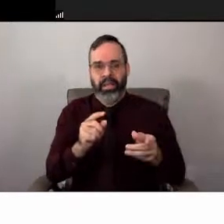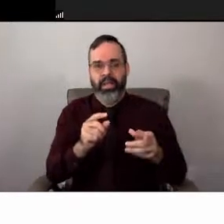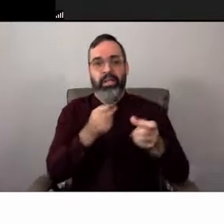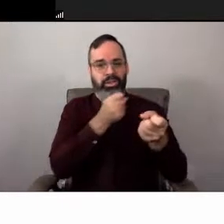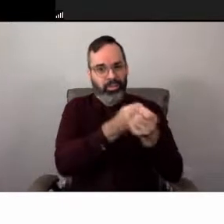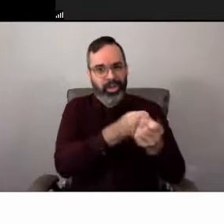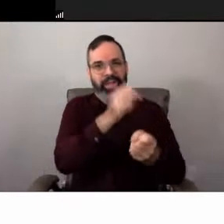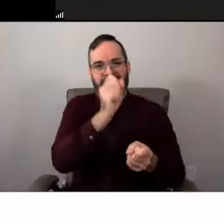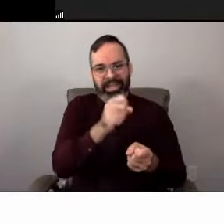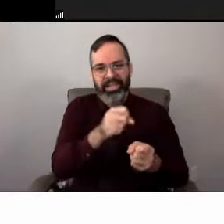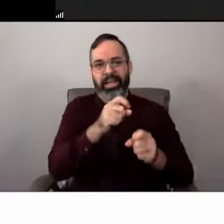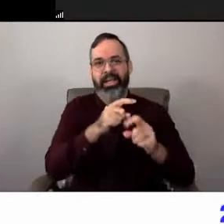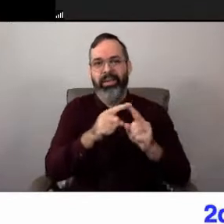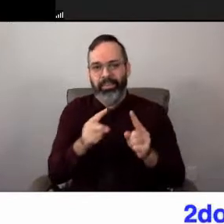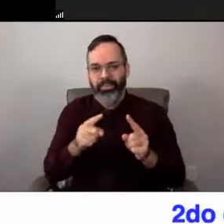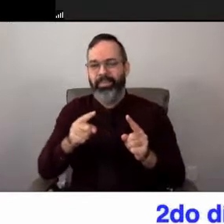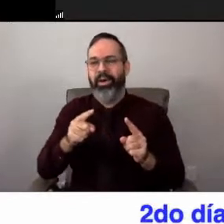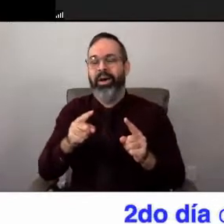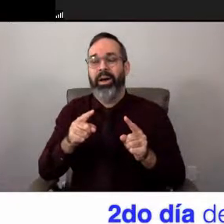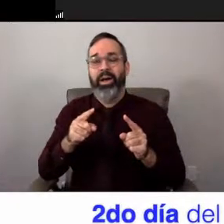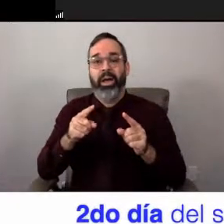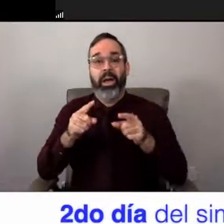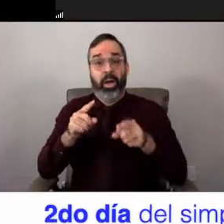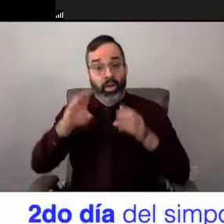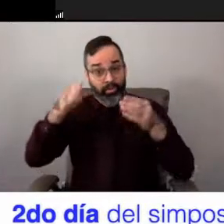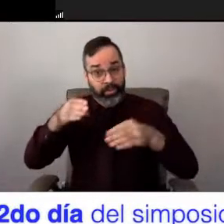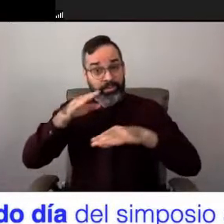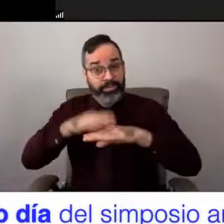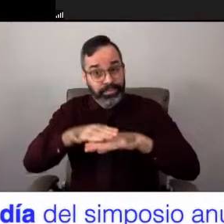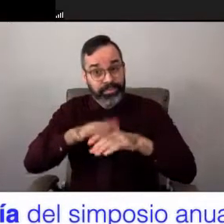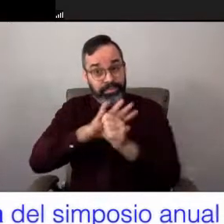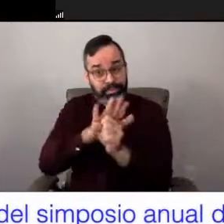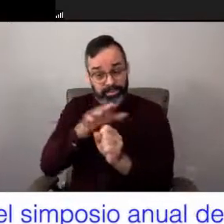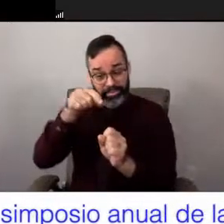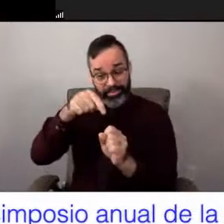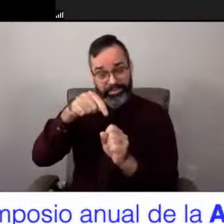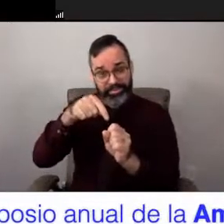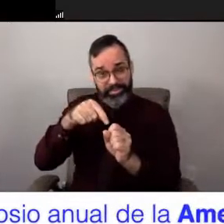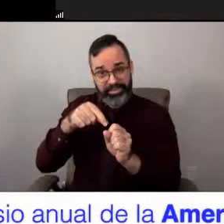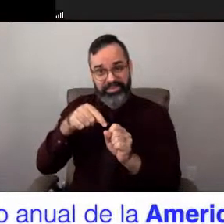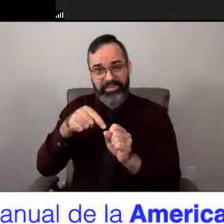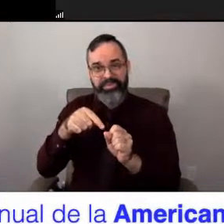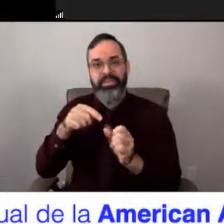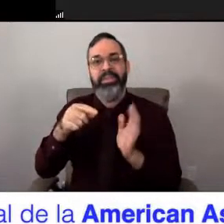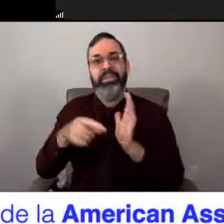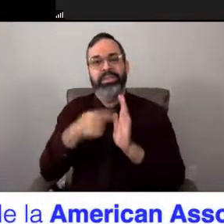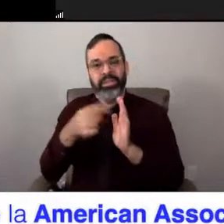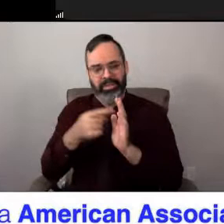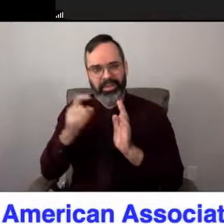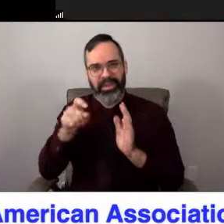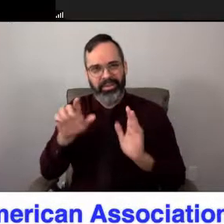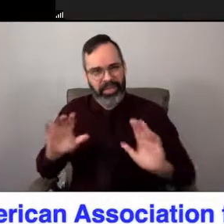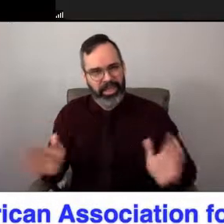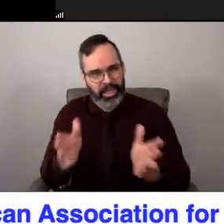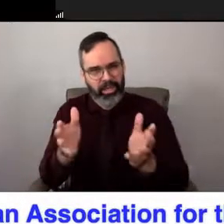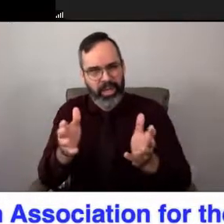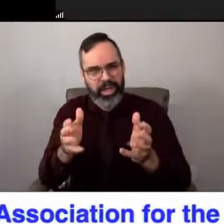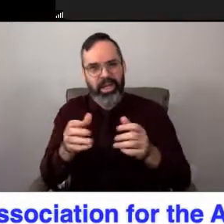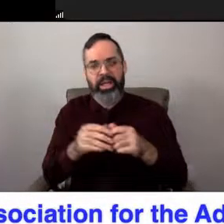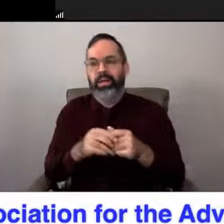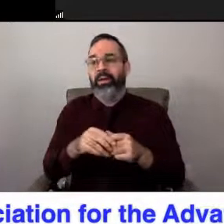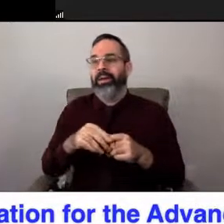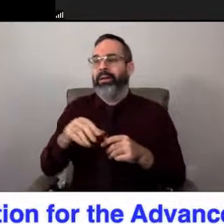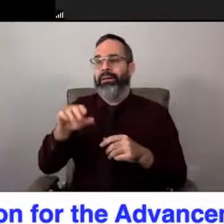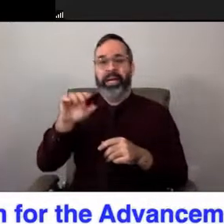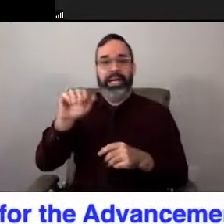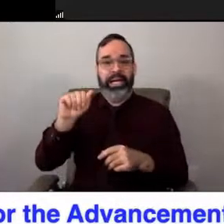now, because of the focus on the pandemic, they have to be encouraged. For example, immunization,